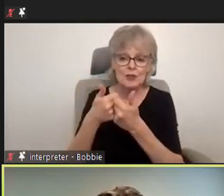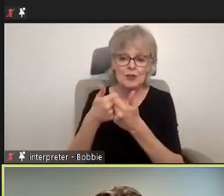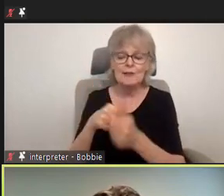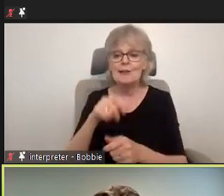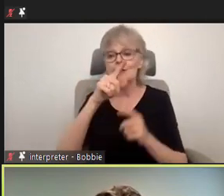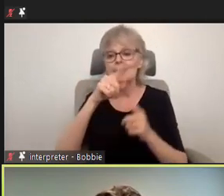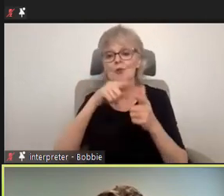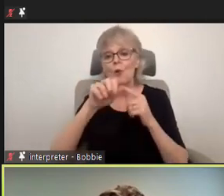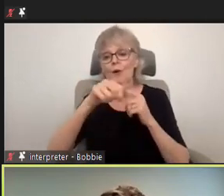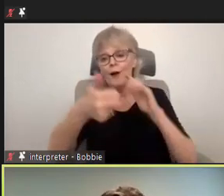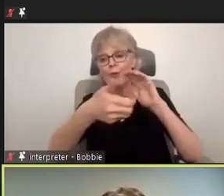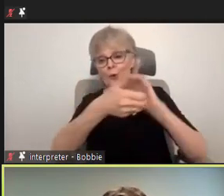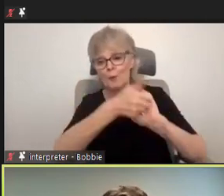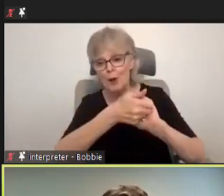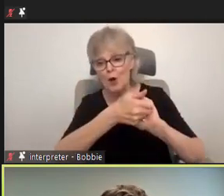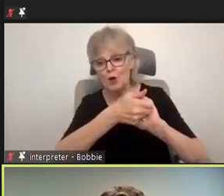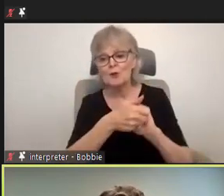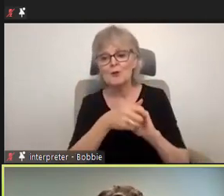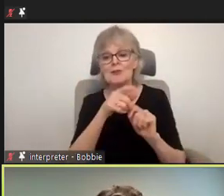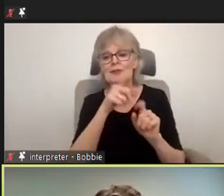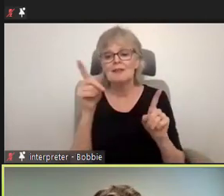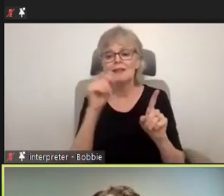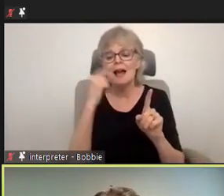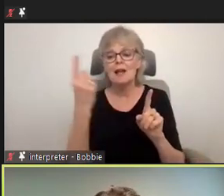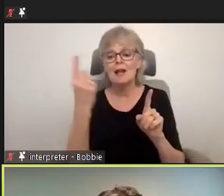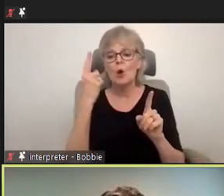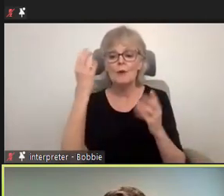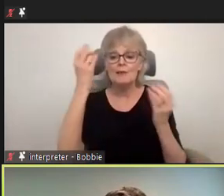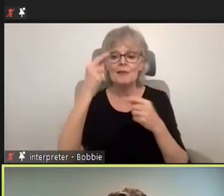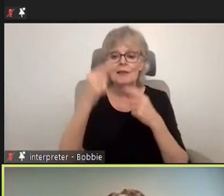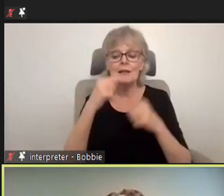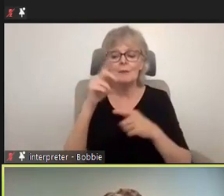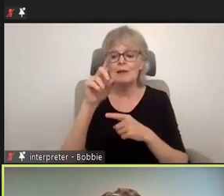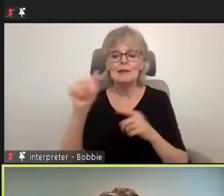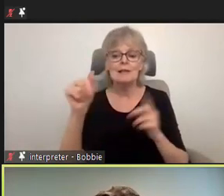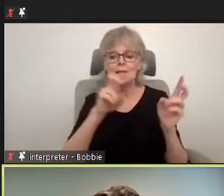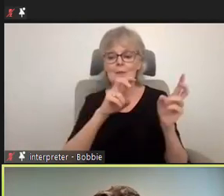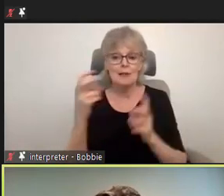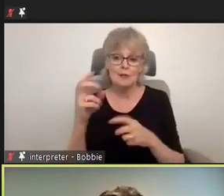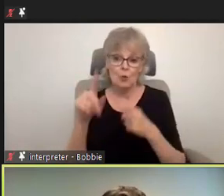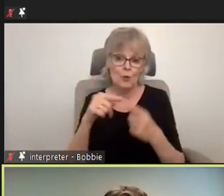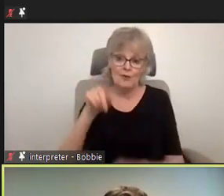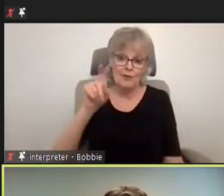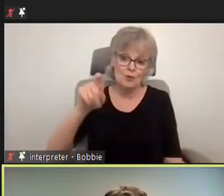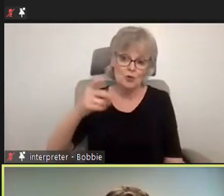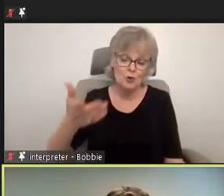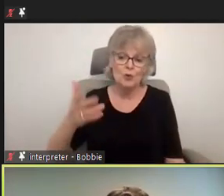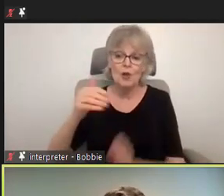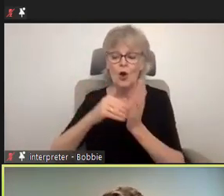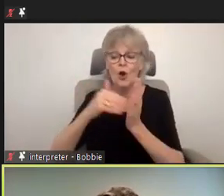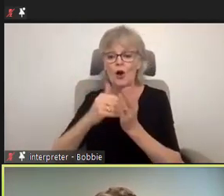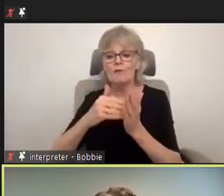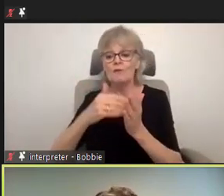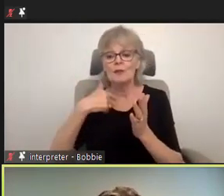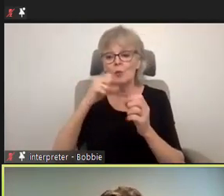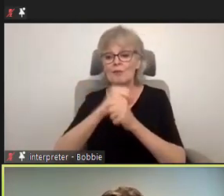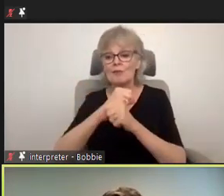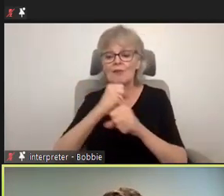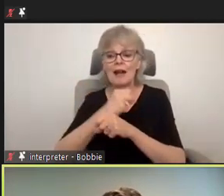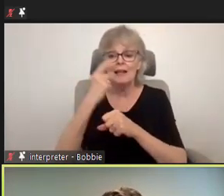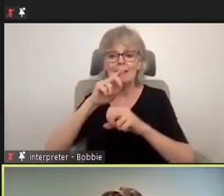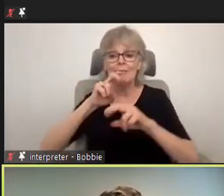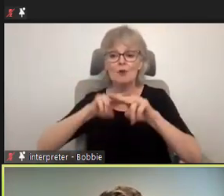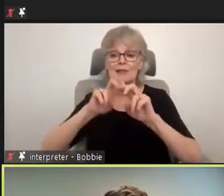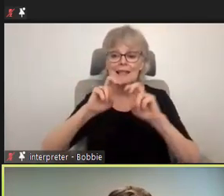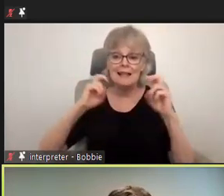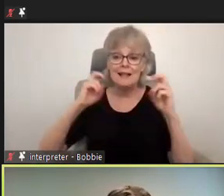who, you know, aren't always thinking about disability issues when they need to be. Often we're fighting for a seat at the table or for them to